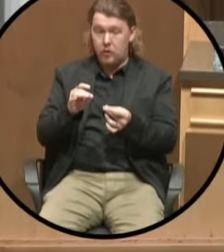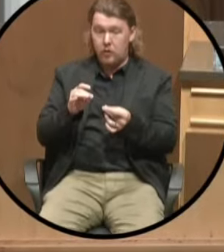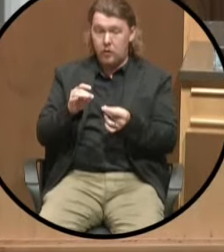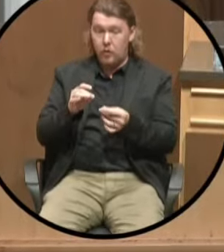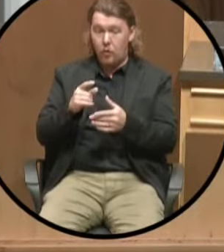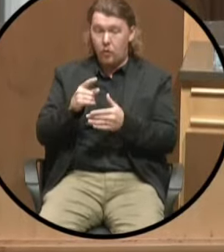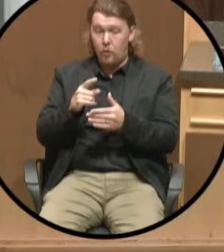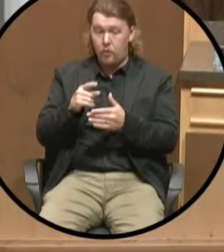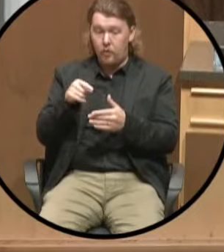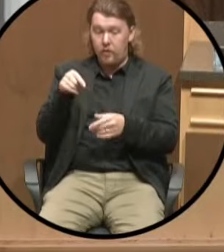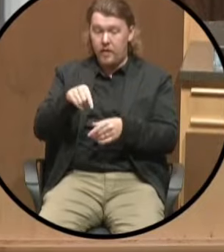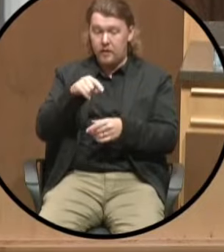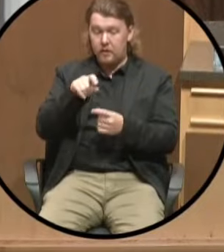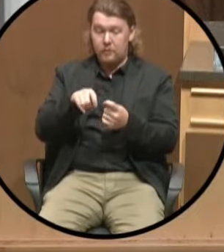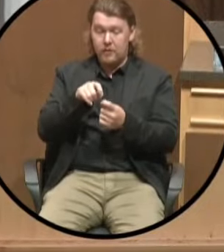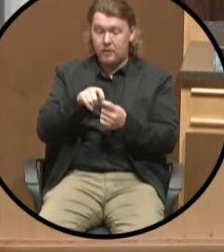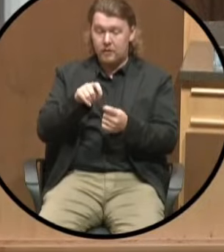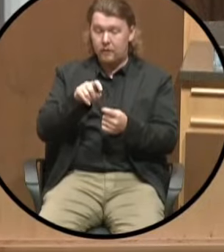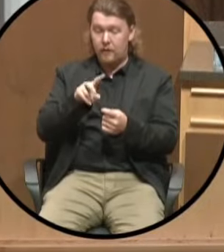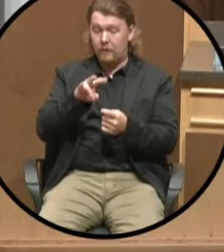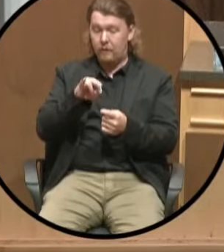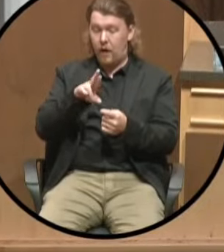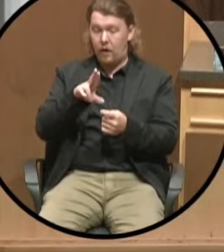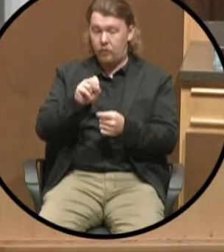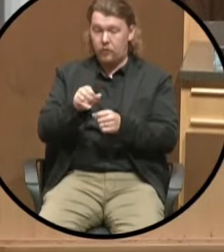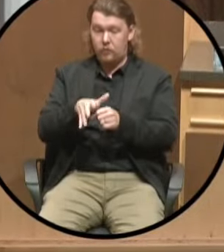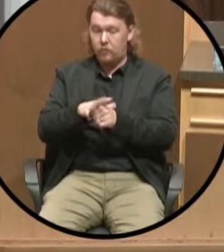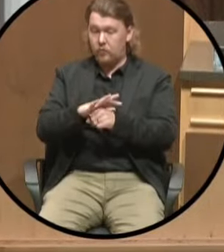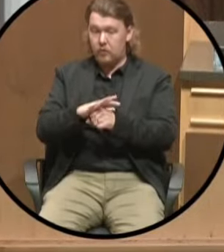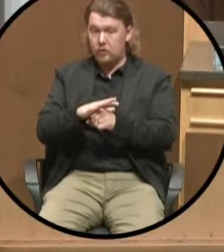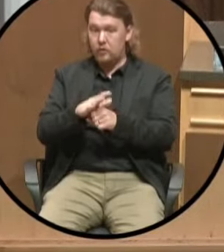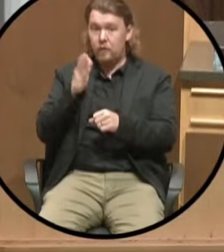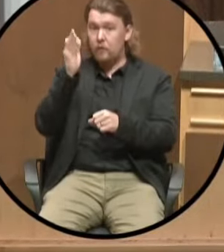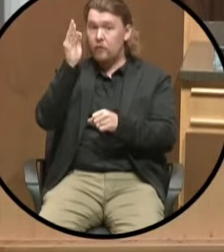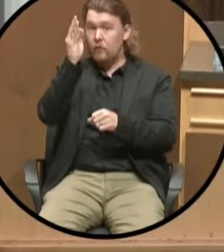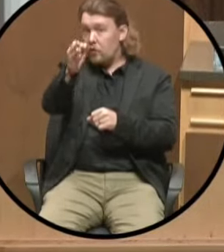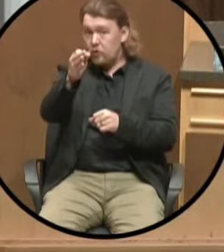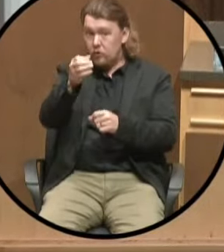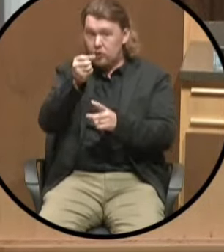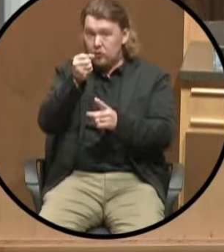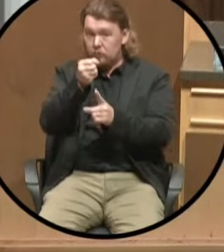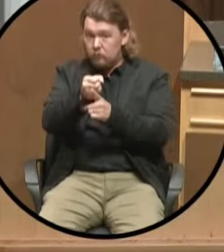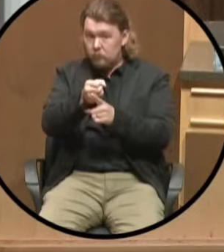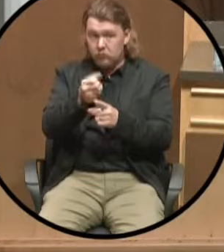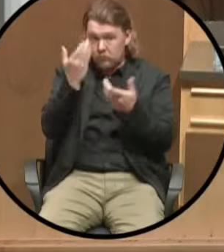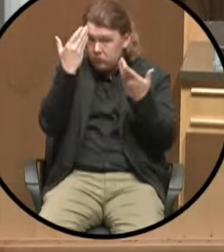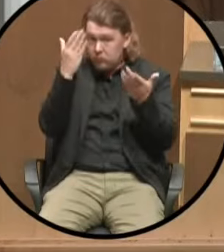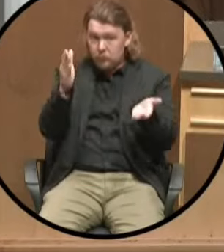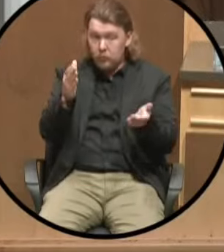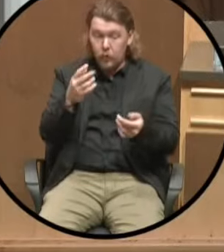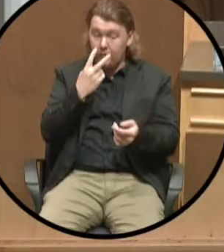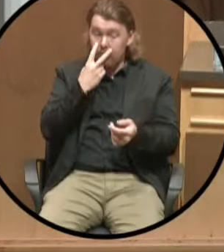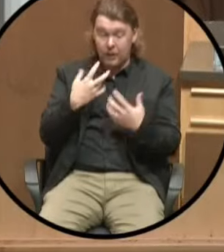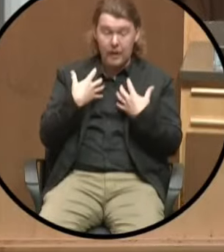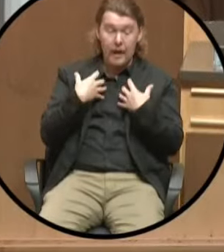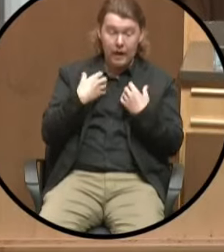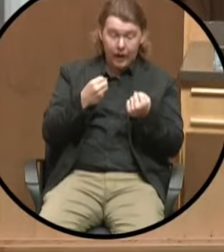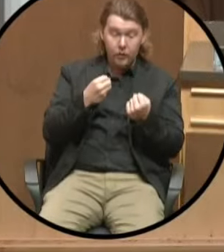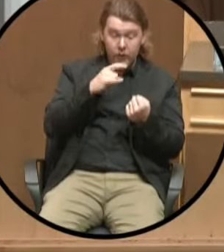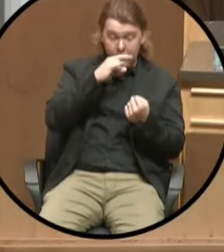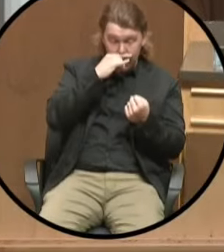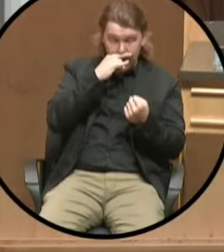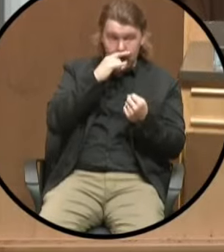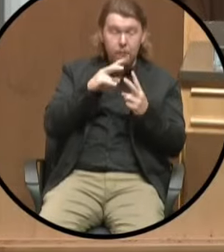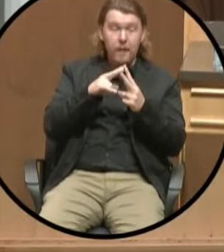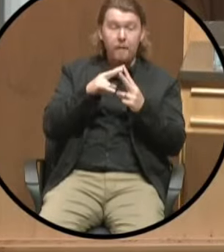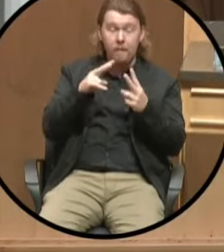are of this particular virus. And we have seen very healthy children have really significant symptoms, become